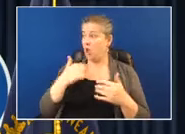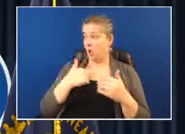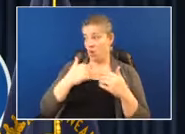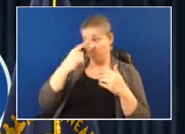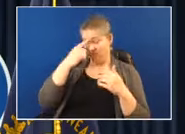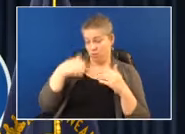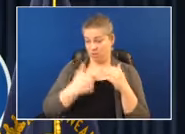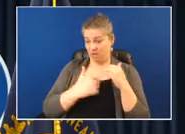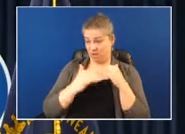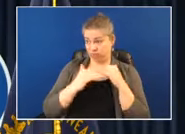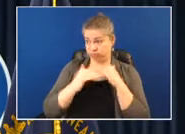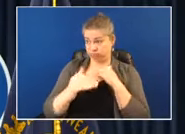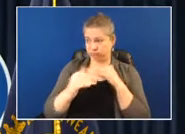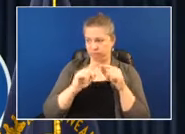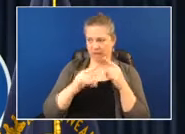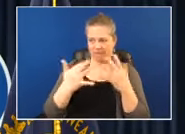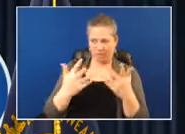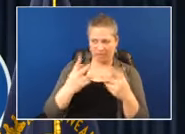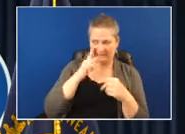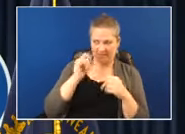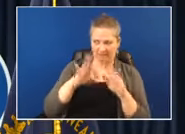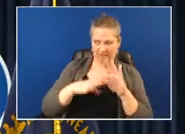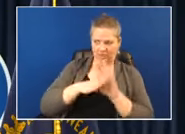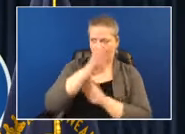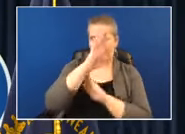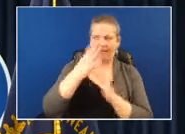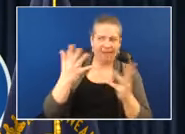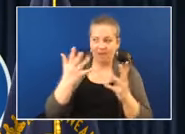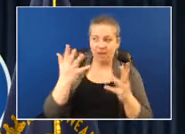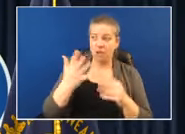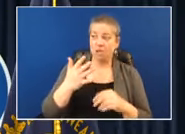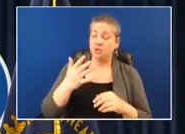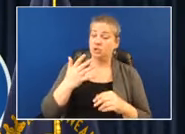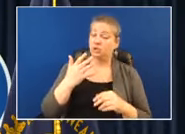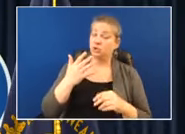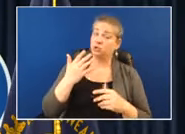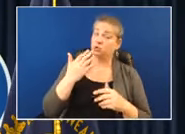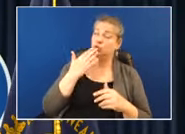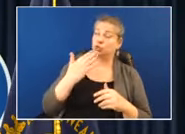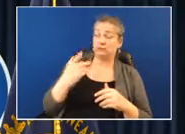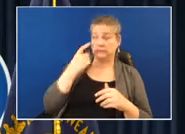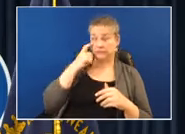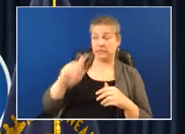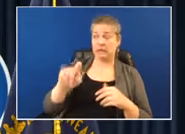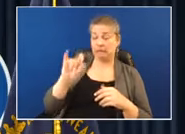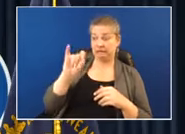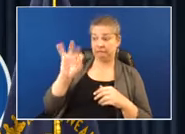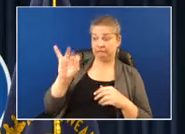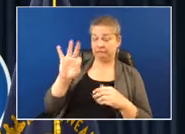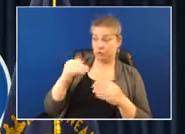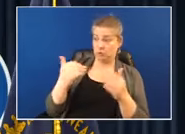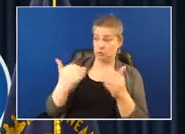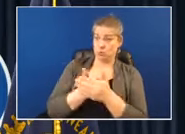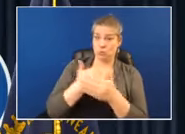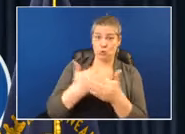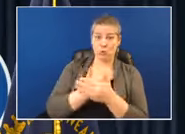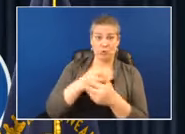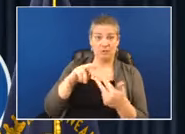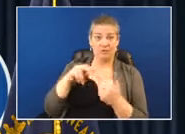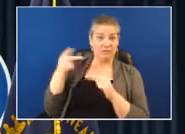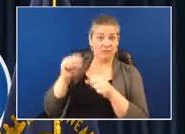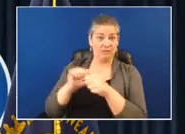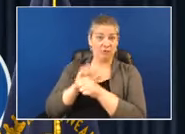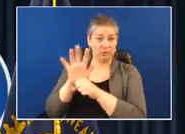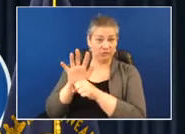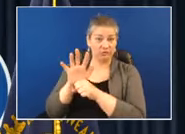to know that's the case. It'll certainly be a good sign if this new version of